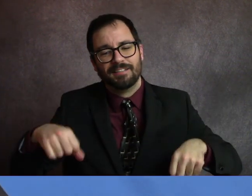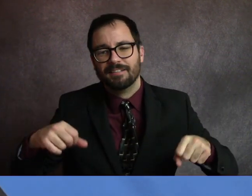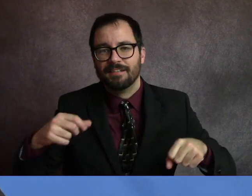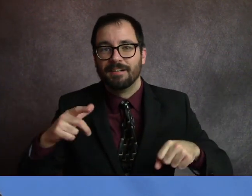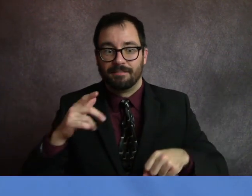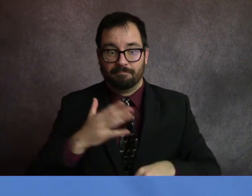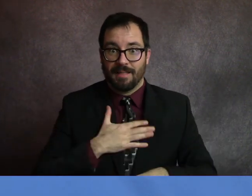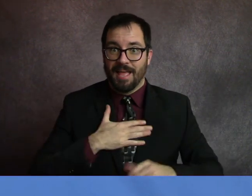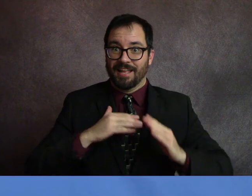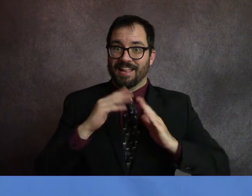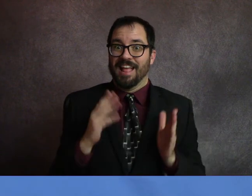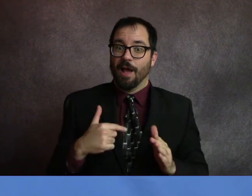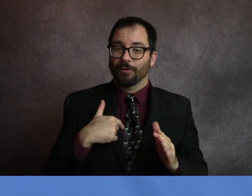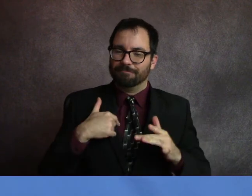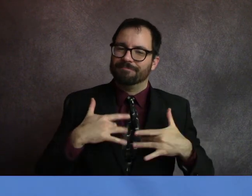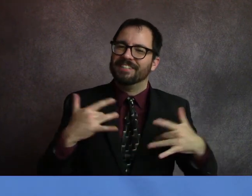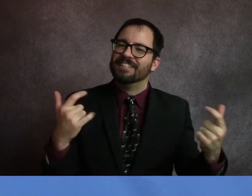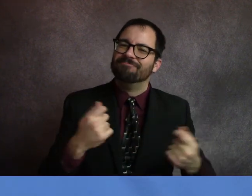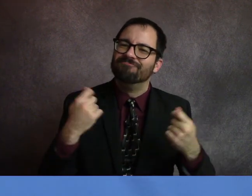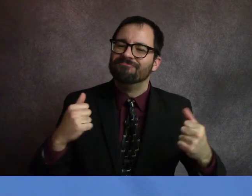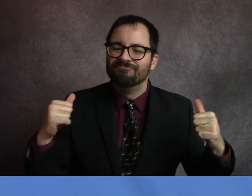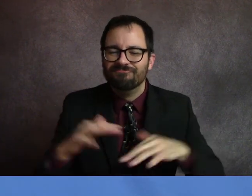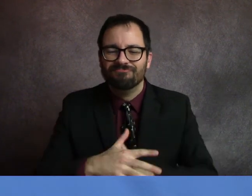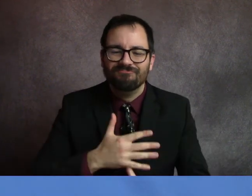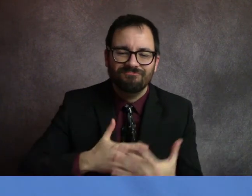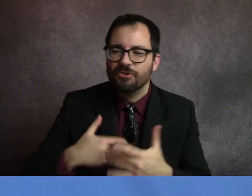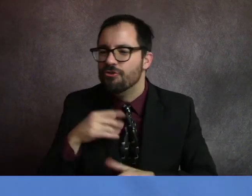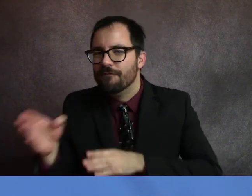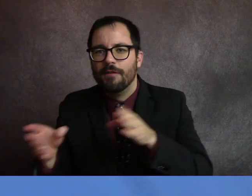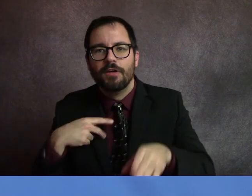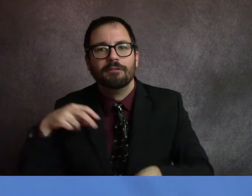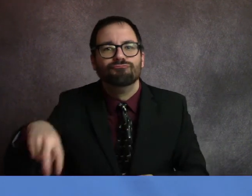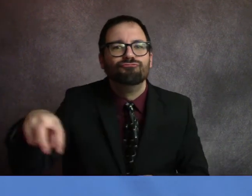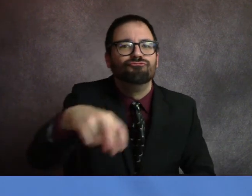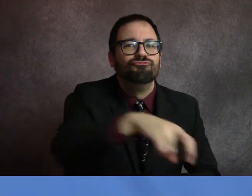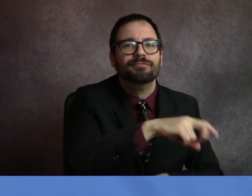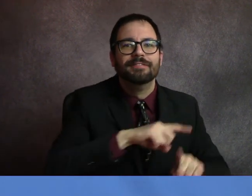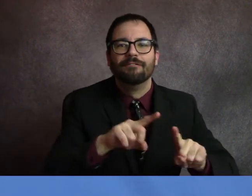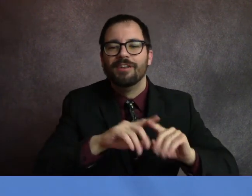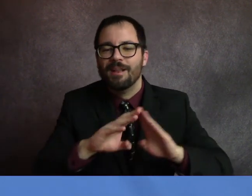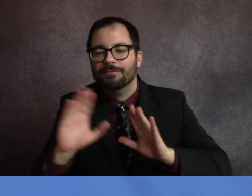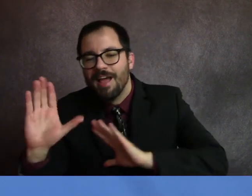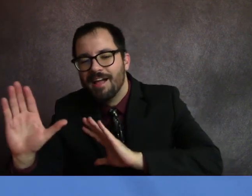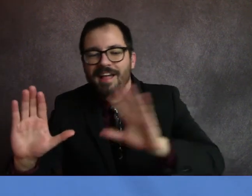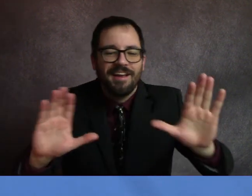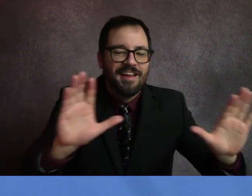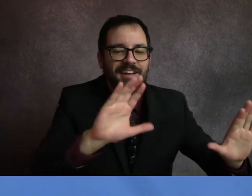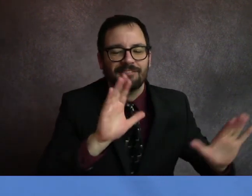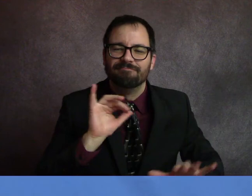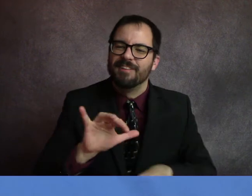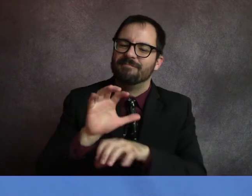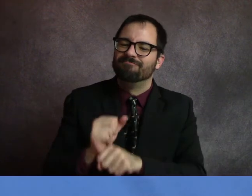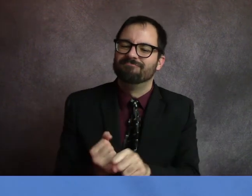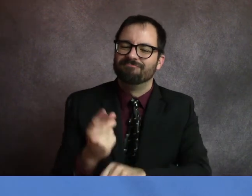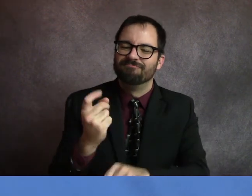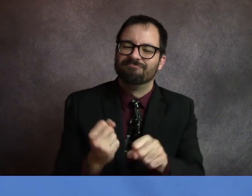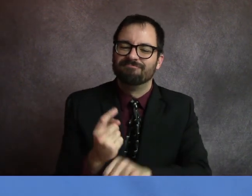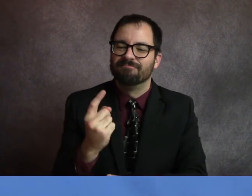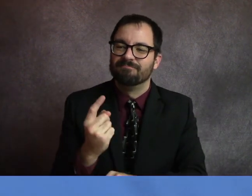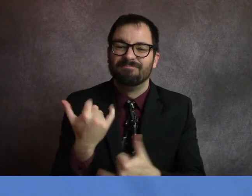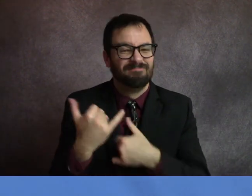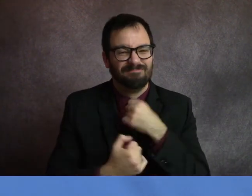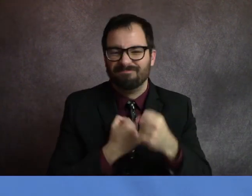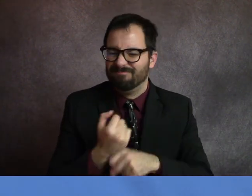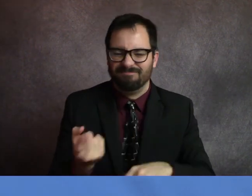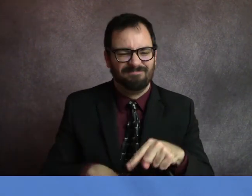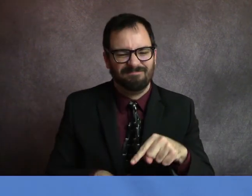us in our house, and you know, we generally bounce around from house to house, and families all together. And Christmas Day, a bunch of us together again, and not this year. You can't do it